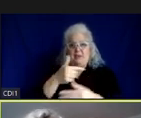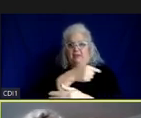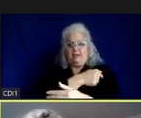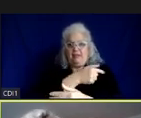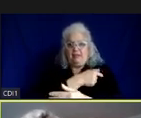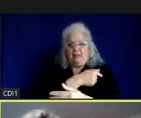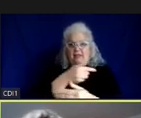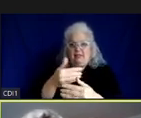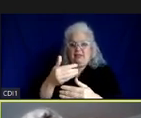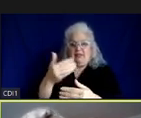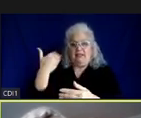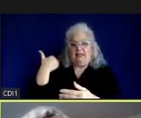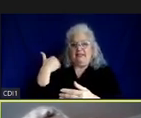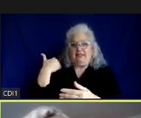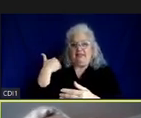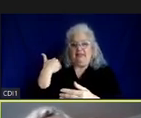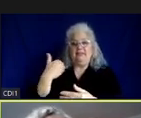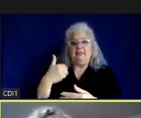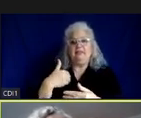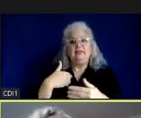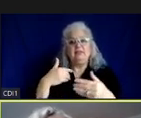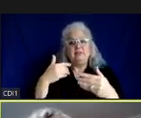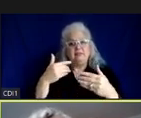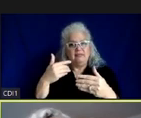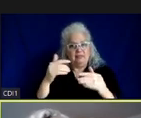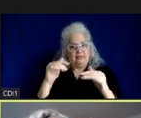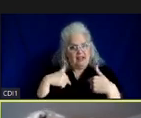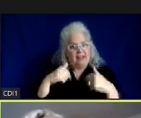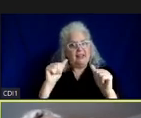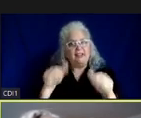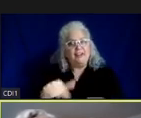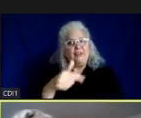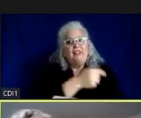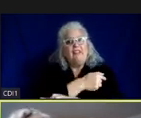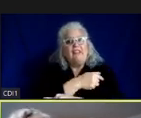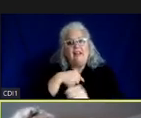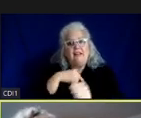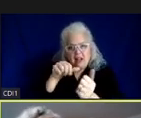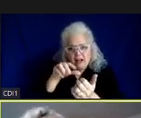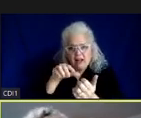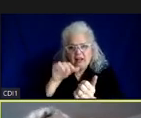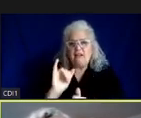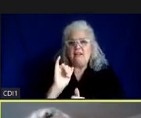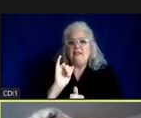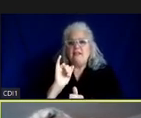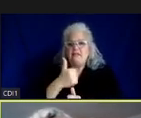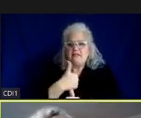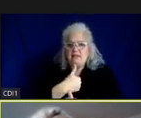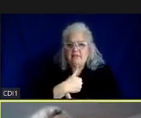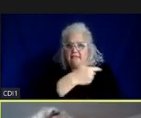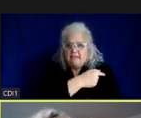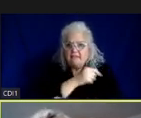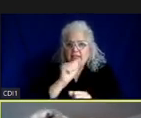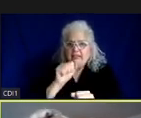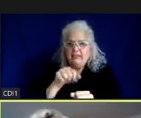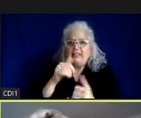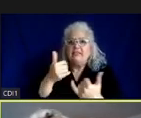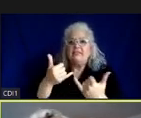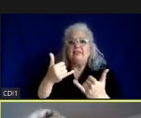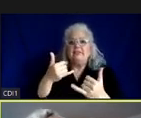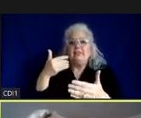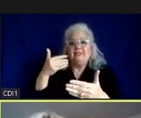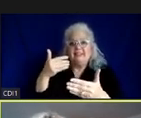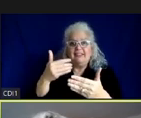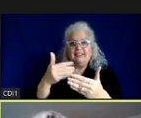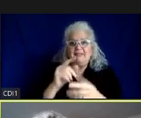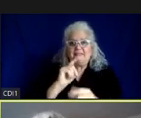excited, ready to go. Day got closer. Saturday was my day to go. And all of a sudden I got nervous, really nervous,